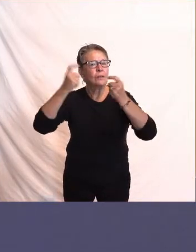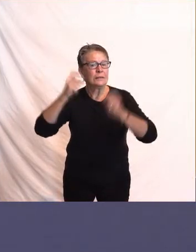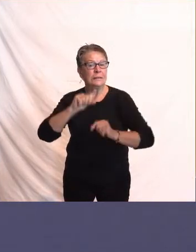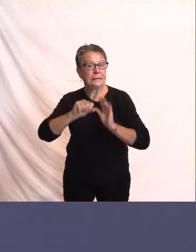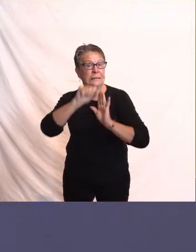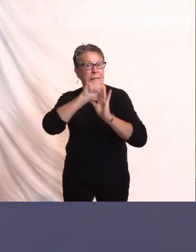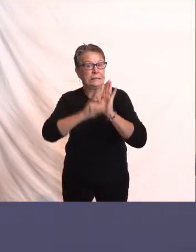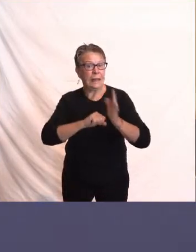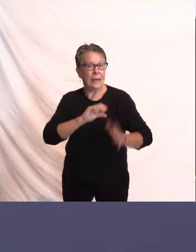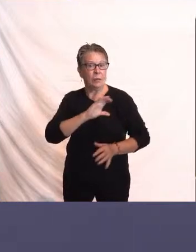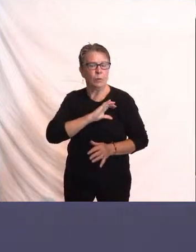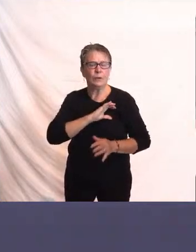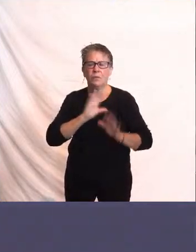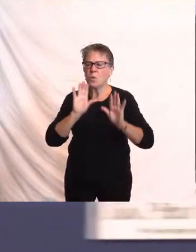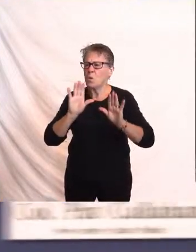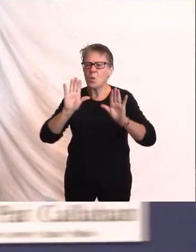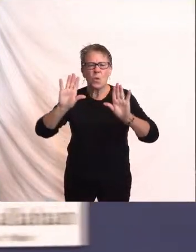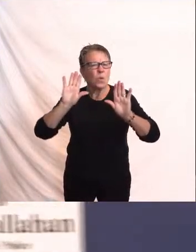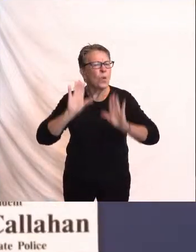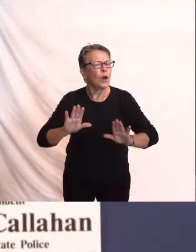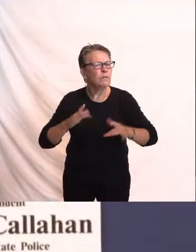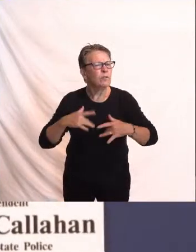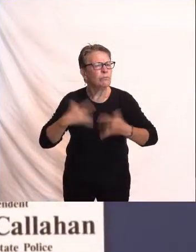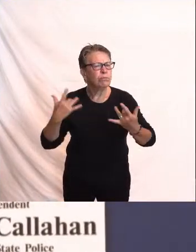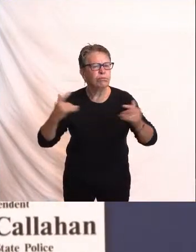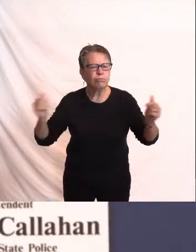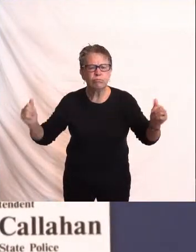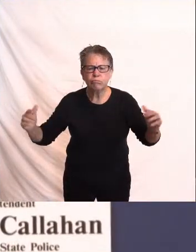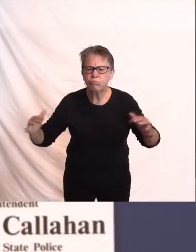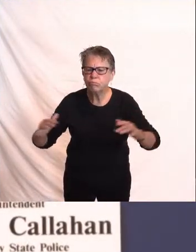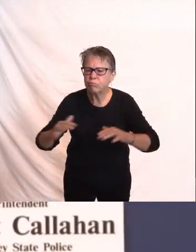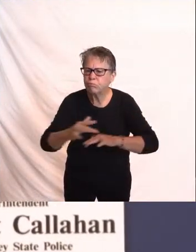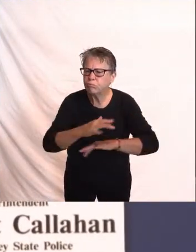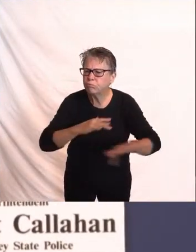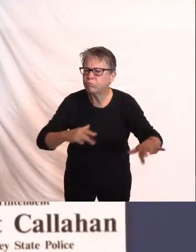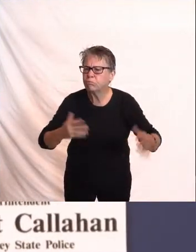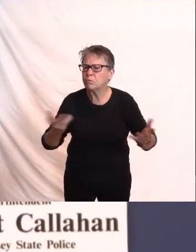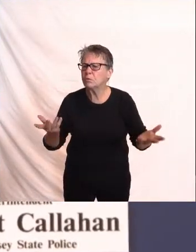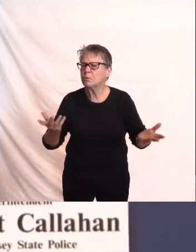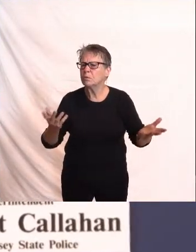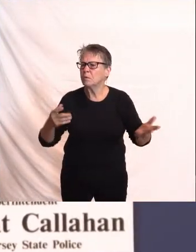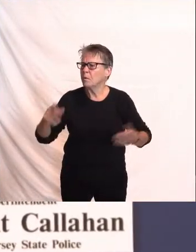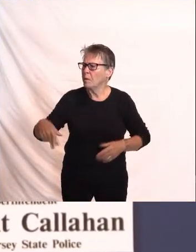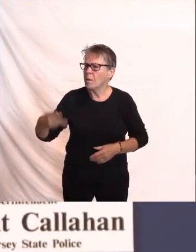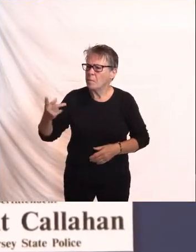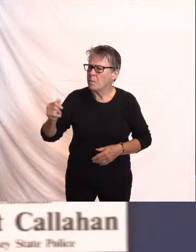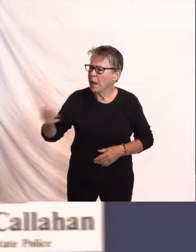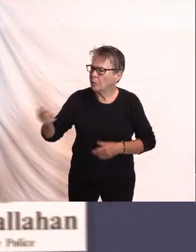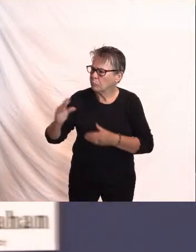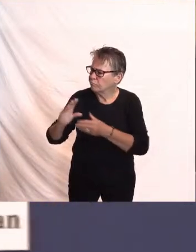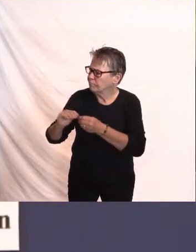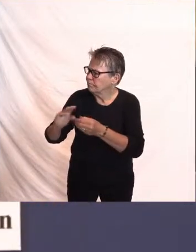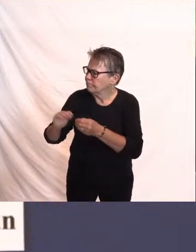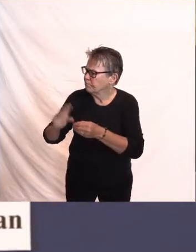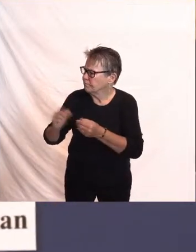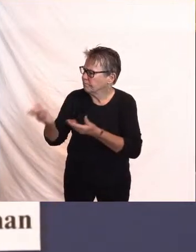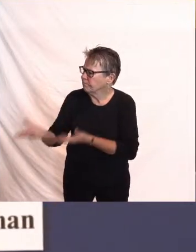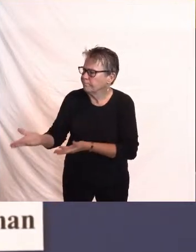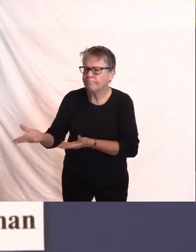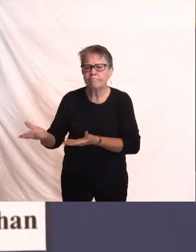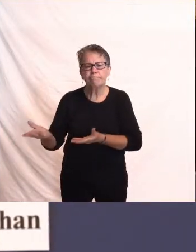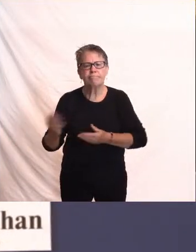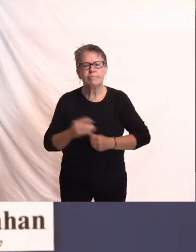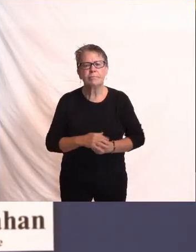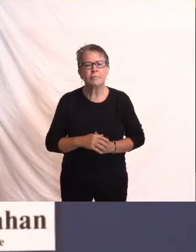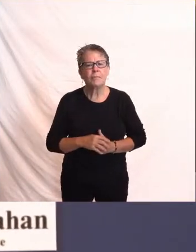or other matters, great to have you. Thank you, Governor. Thank you, and First Lady, for being with us too Saturday. It was great. With regards to the weather, we are